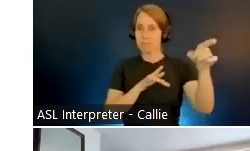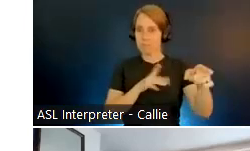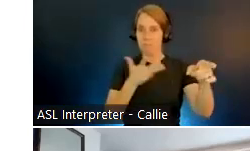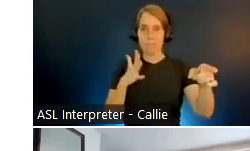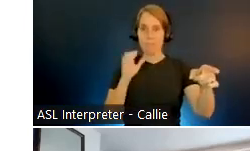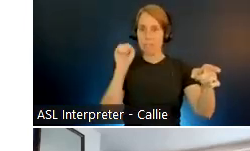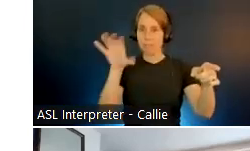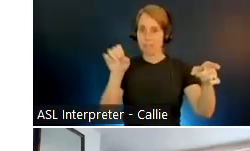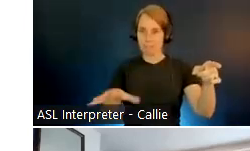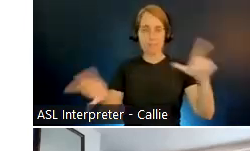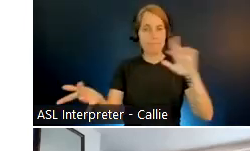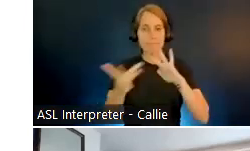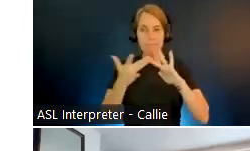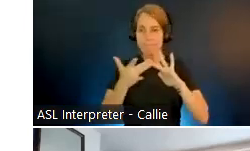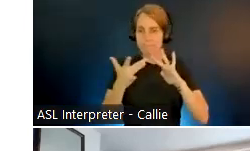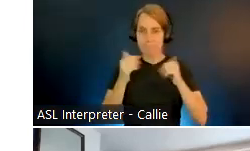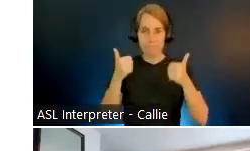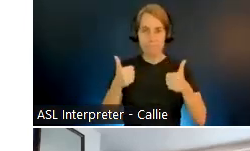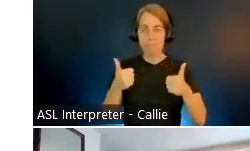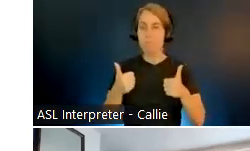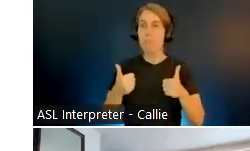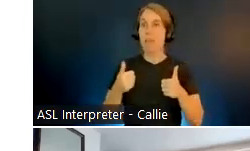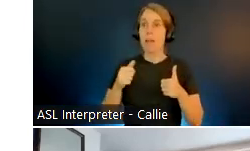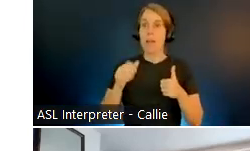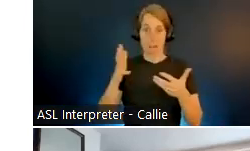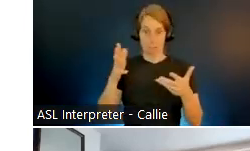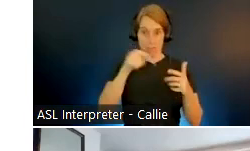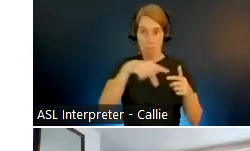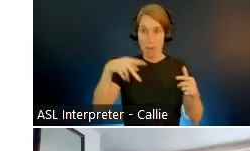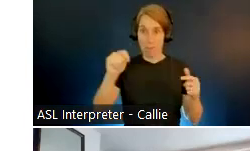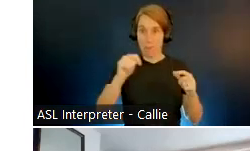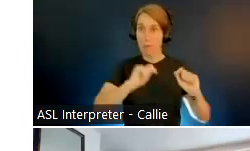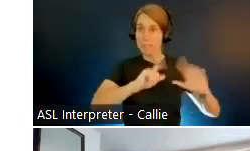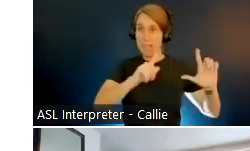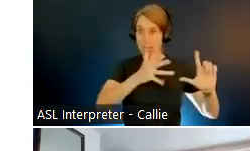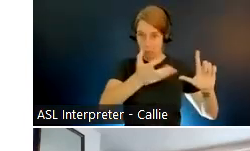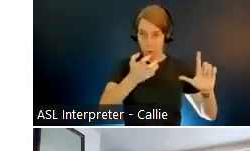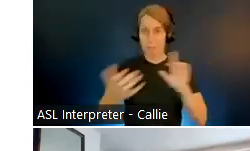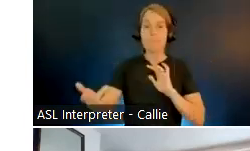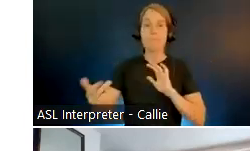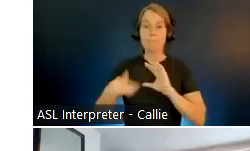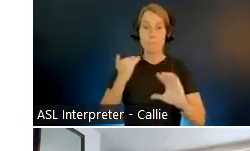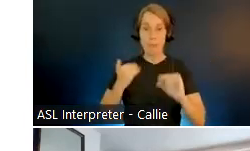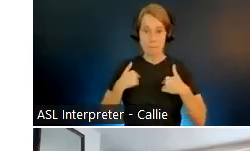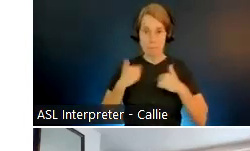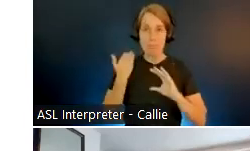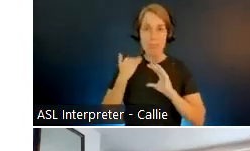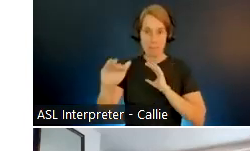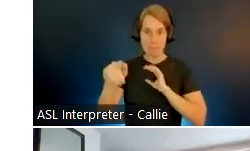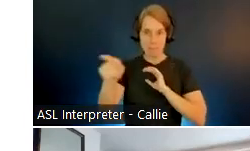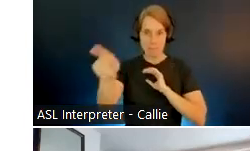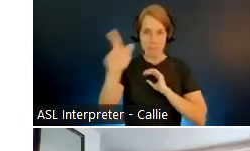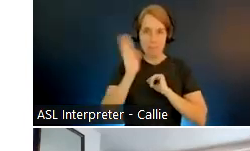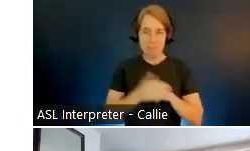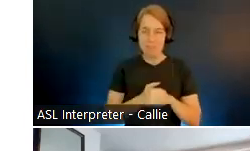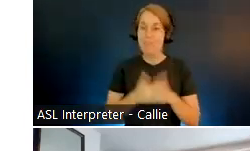up, and do email me if you would like the slides. And with that, thank you all for